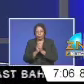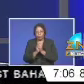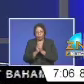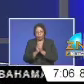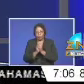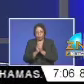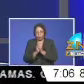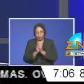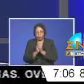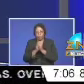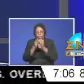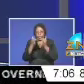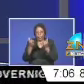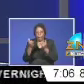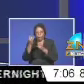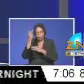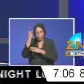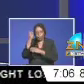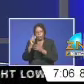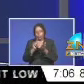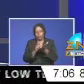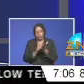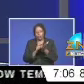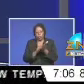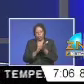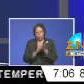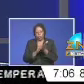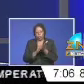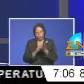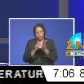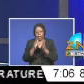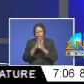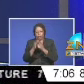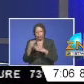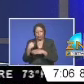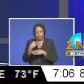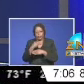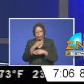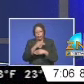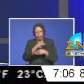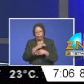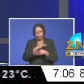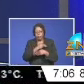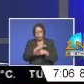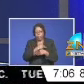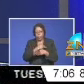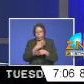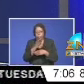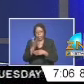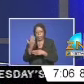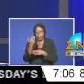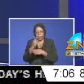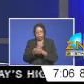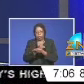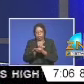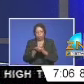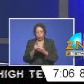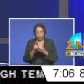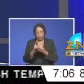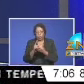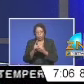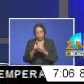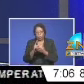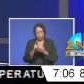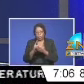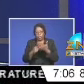Well, we turn our attention now to parliamentary news after House members met briefly this morning following last week's abrupt